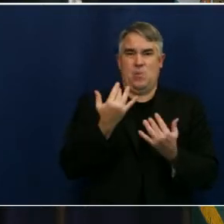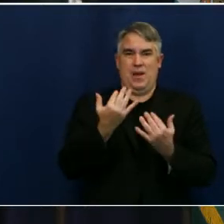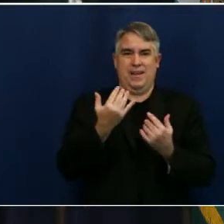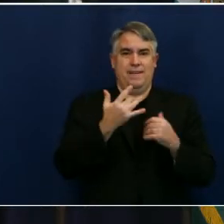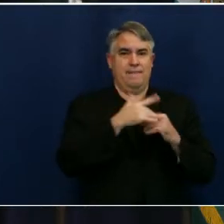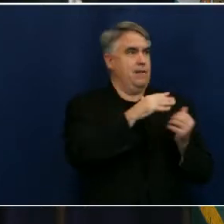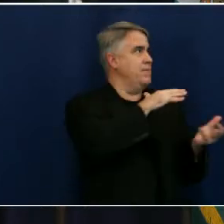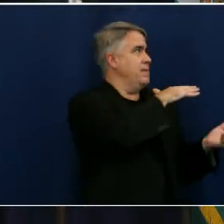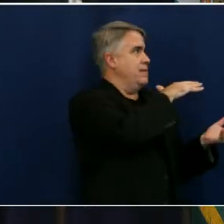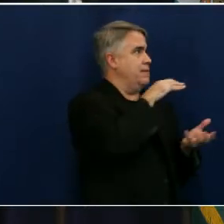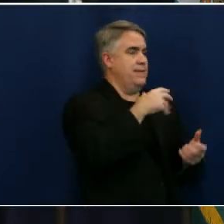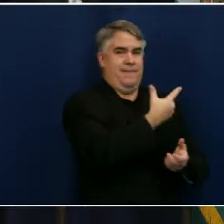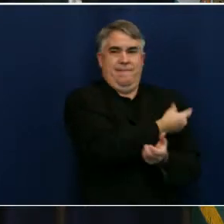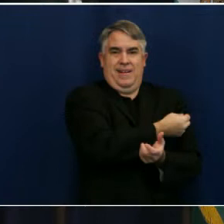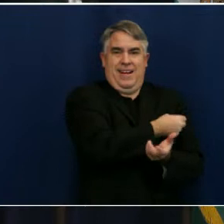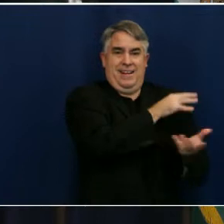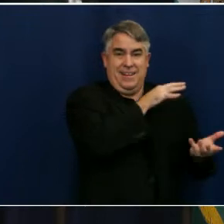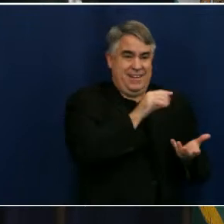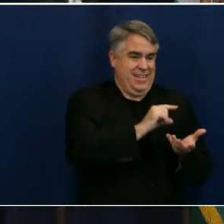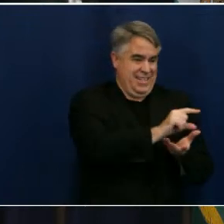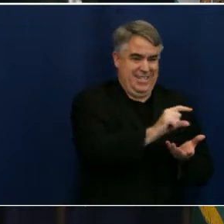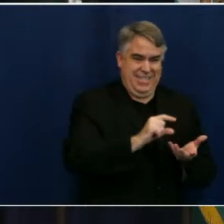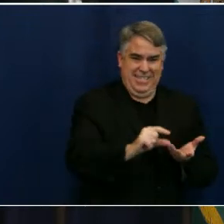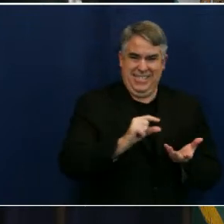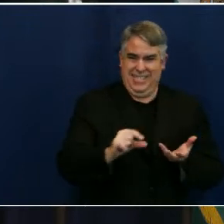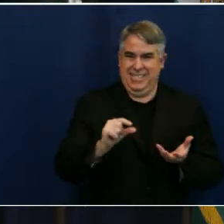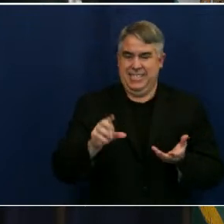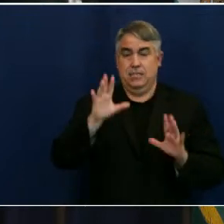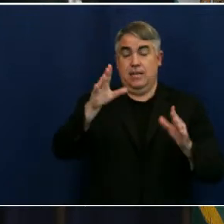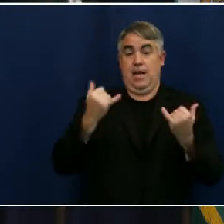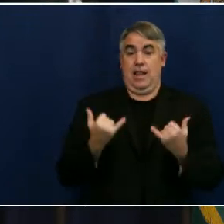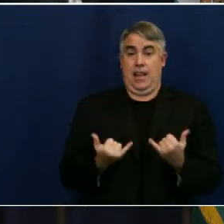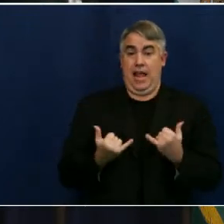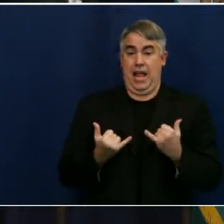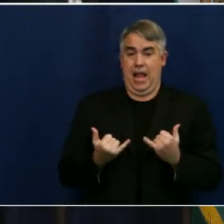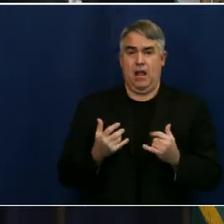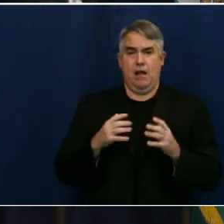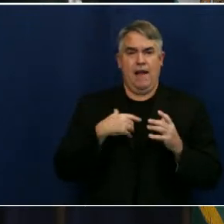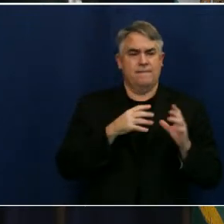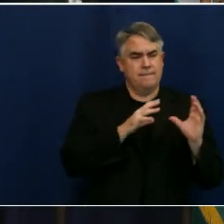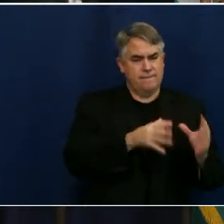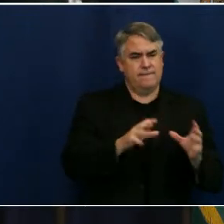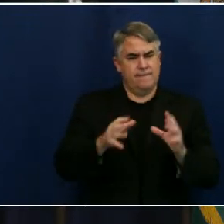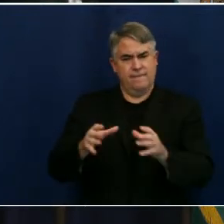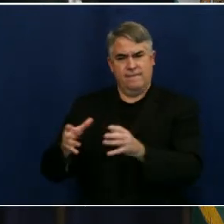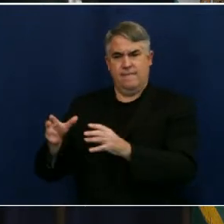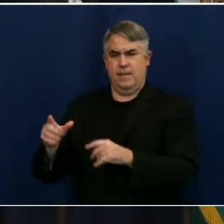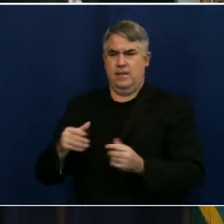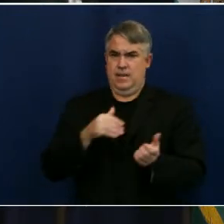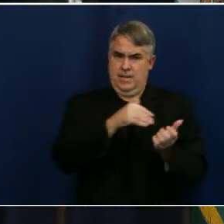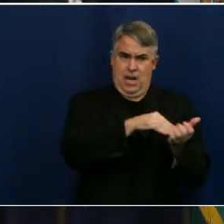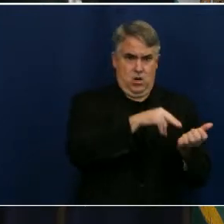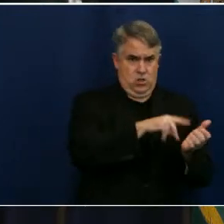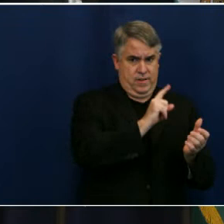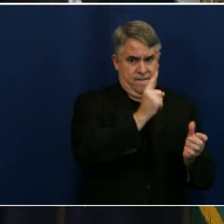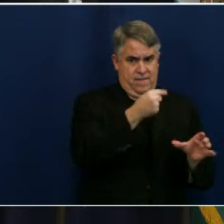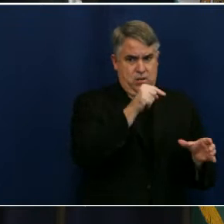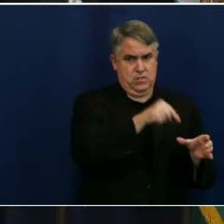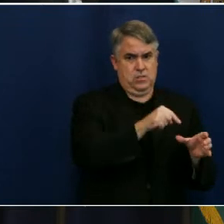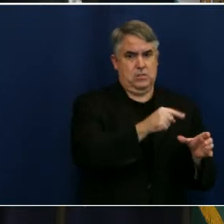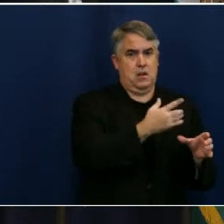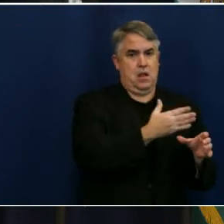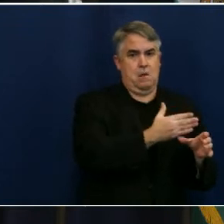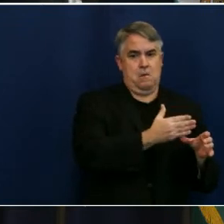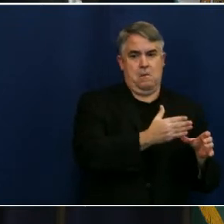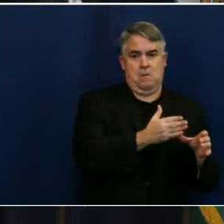the course with where we are currently going. We have now opened up to 65 years of age and older. So